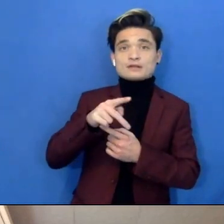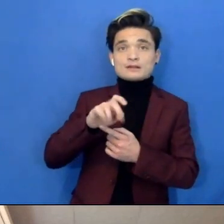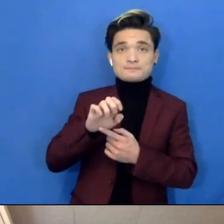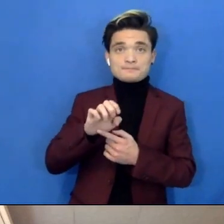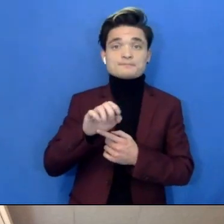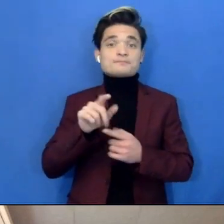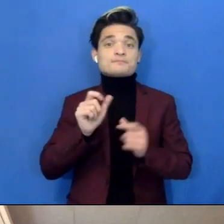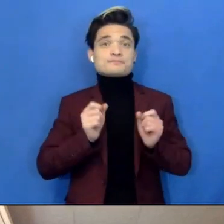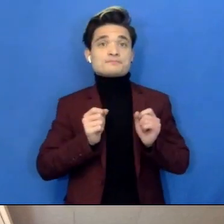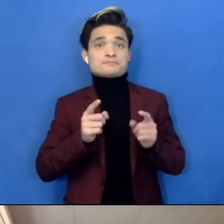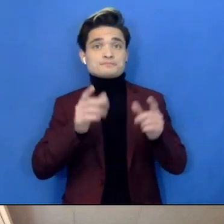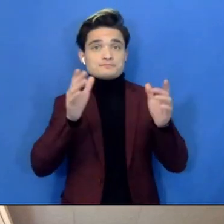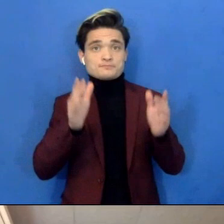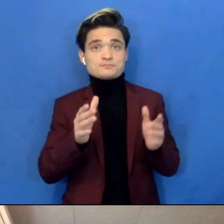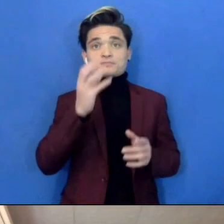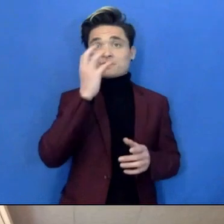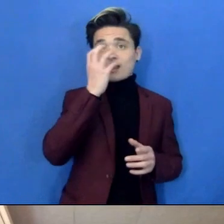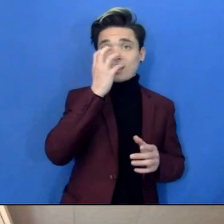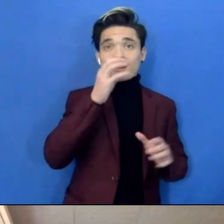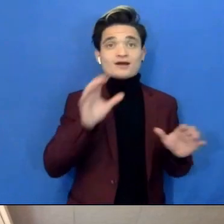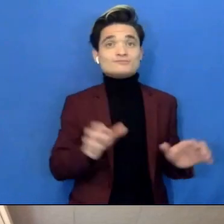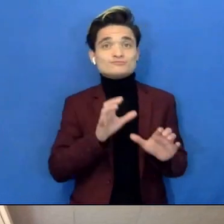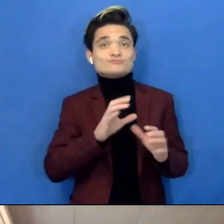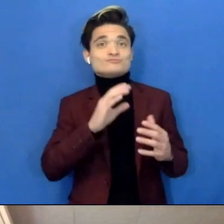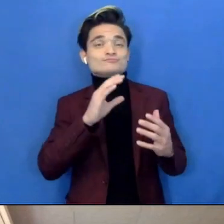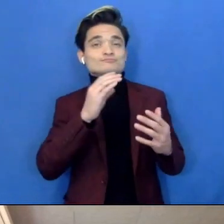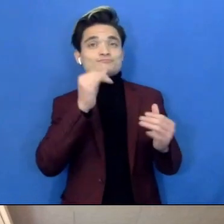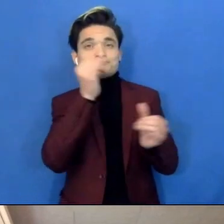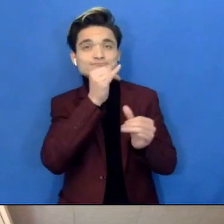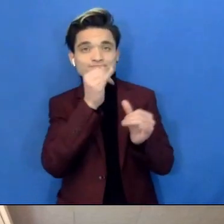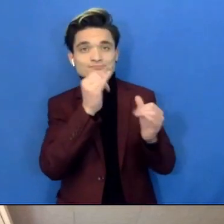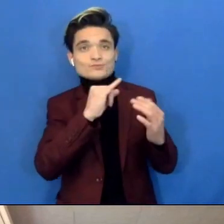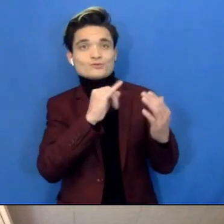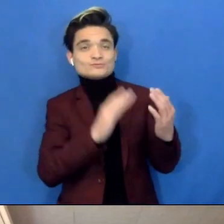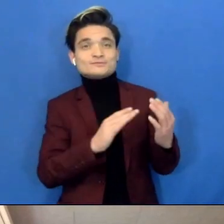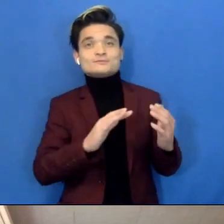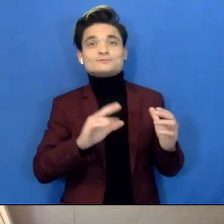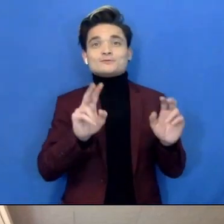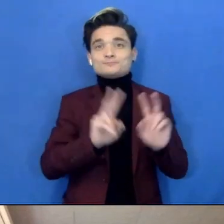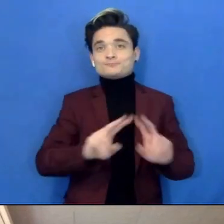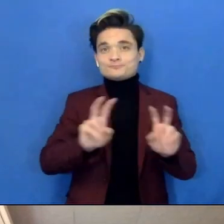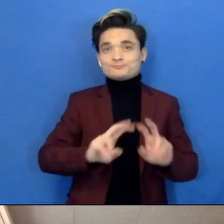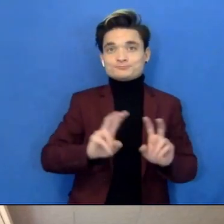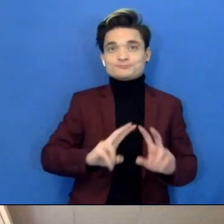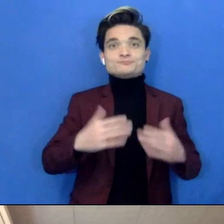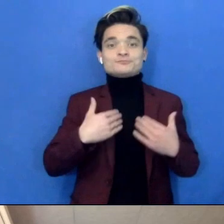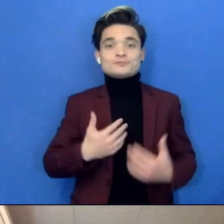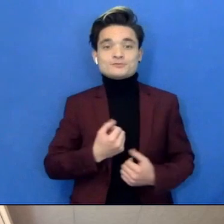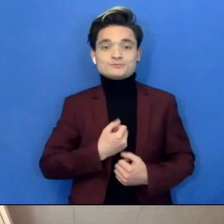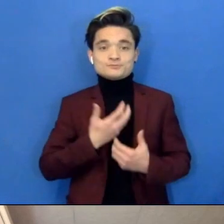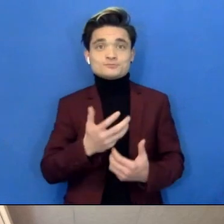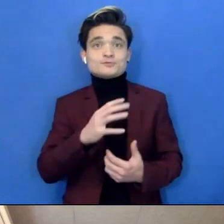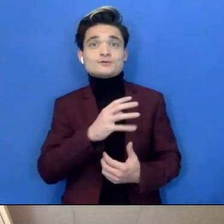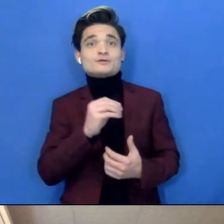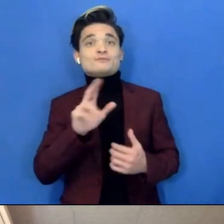the expressive body. So his take on the use of language would be super interesting. And of course, we have Joe Bill, who's also an